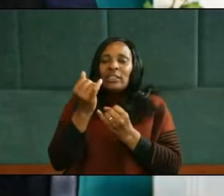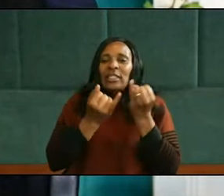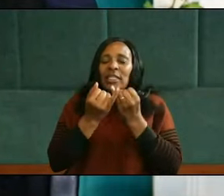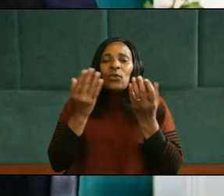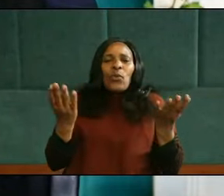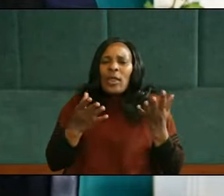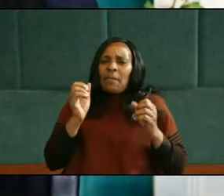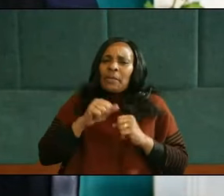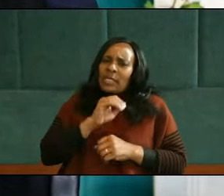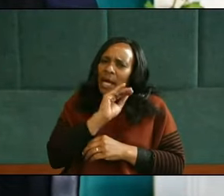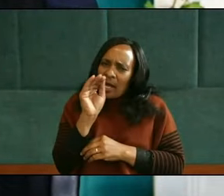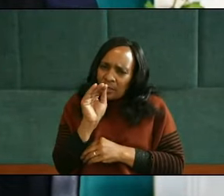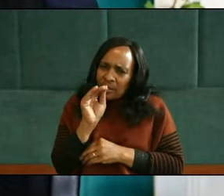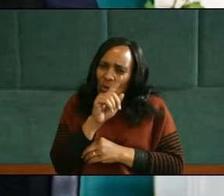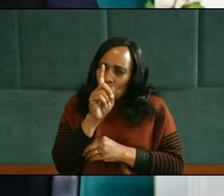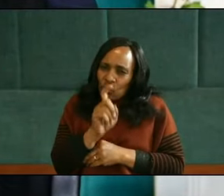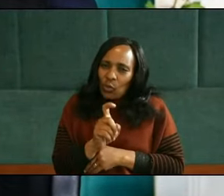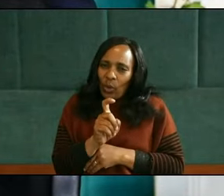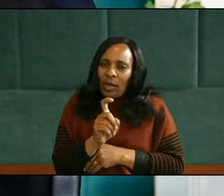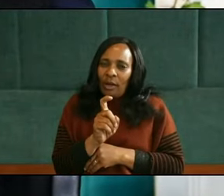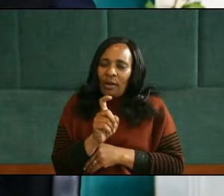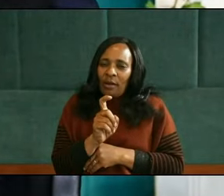will just ask a question,